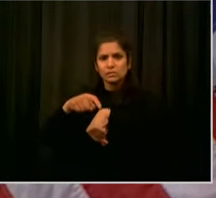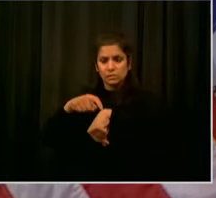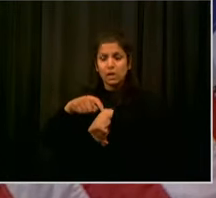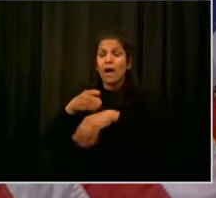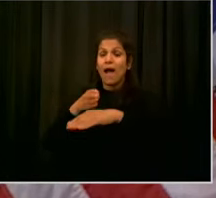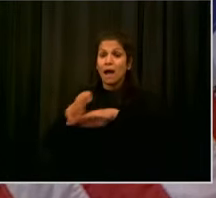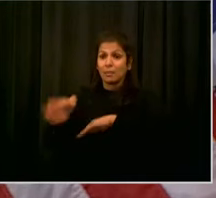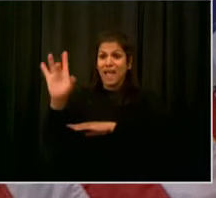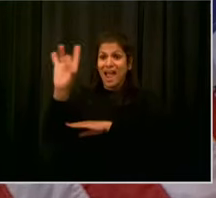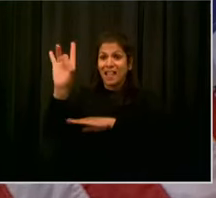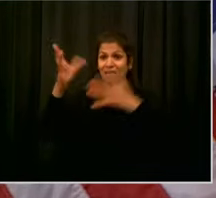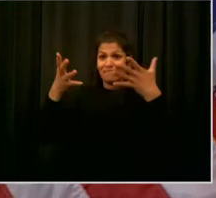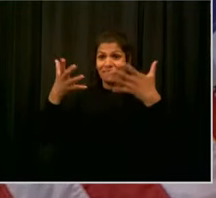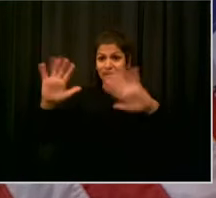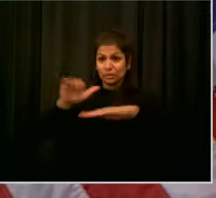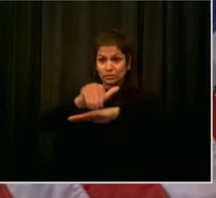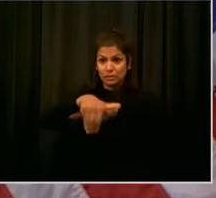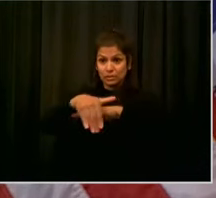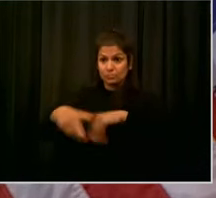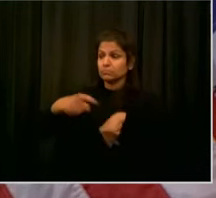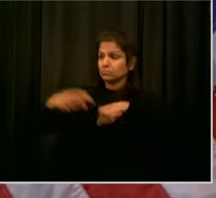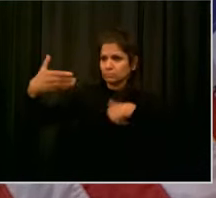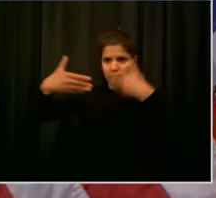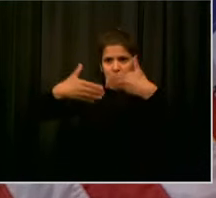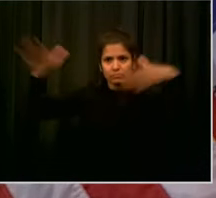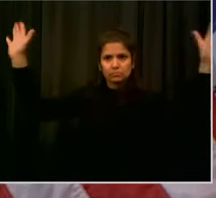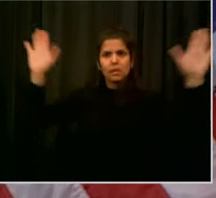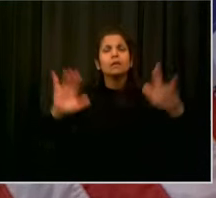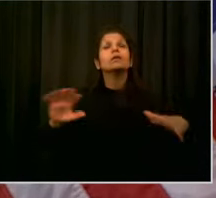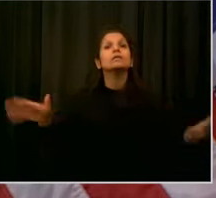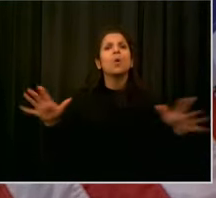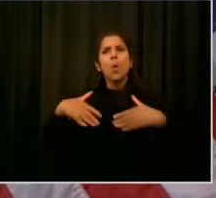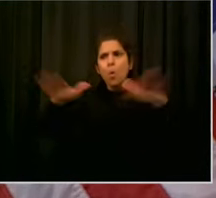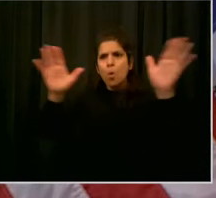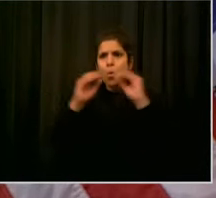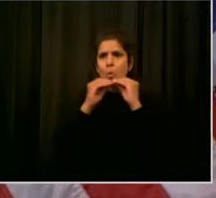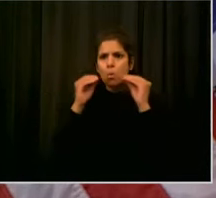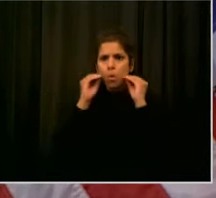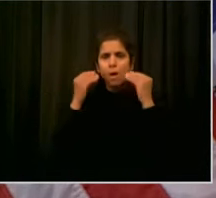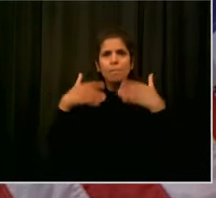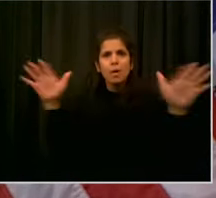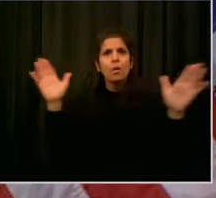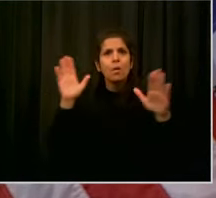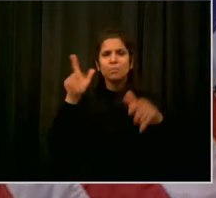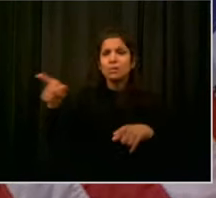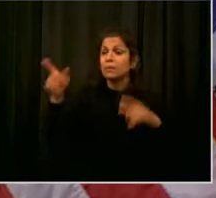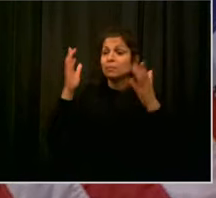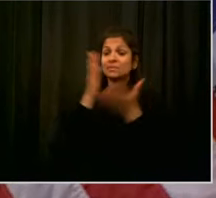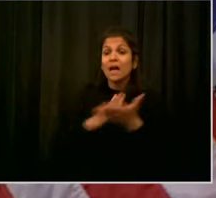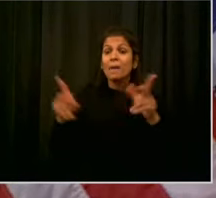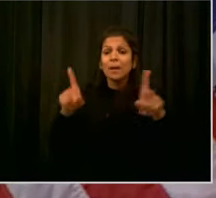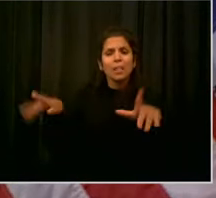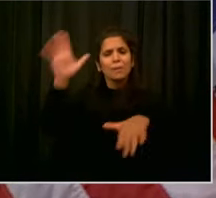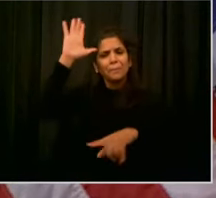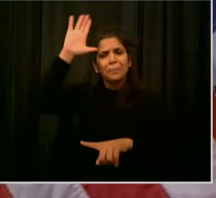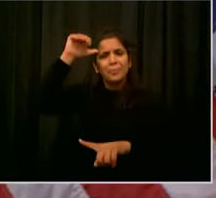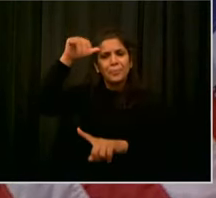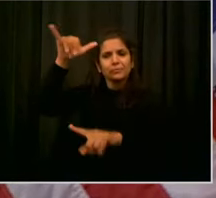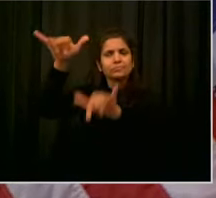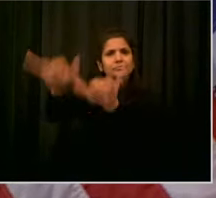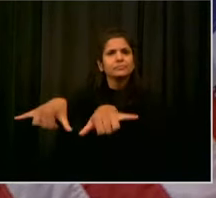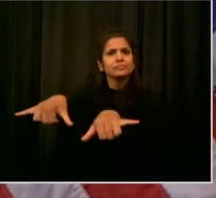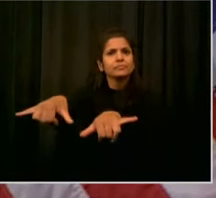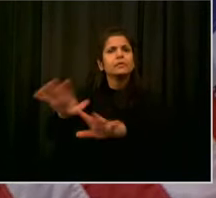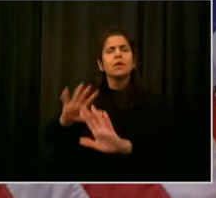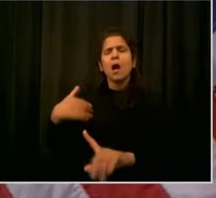an exceptional effort to respect peaceful protest, understanding this moment in history. But the notion that folks were going